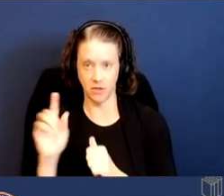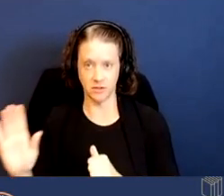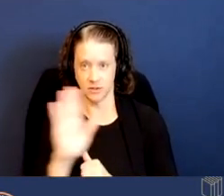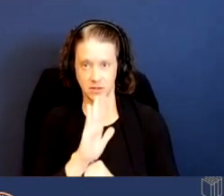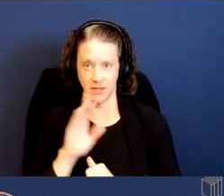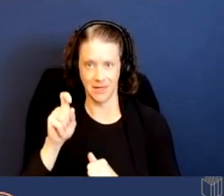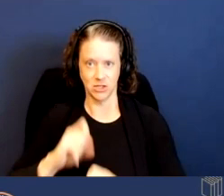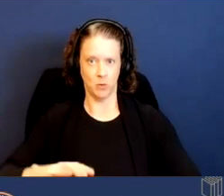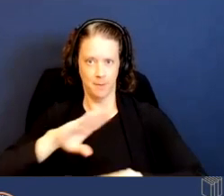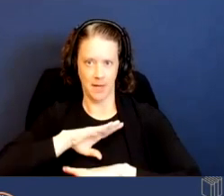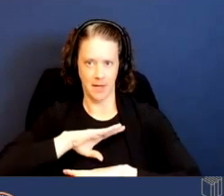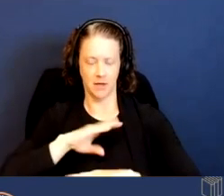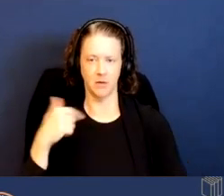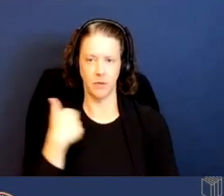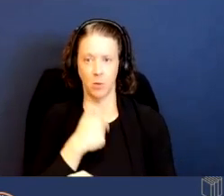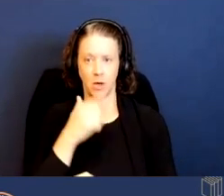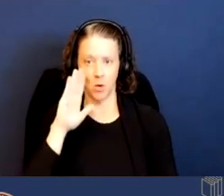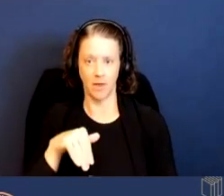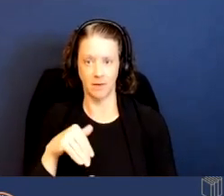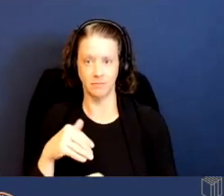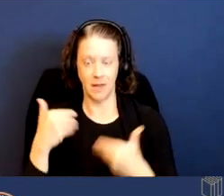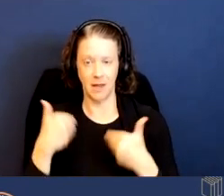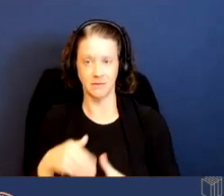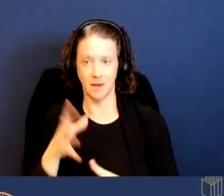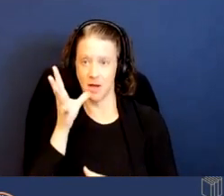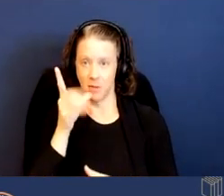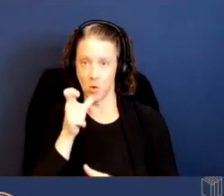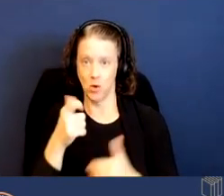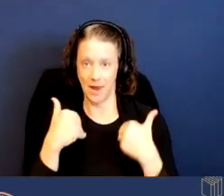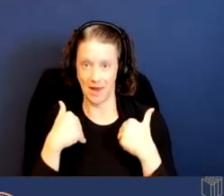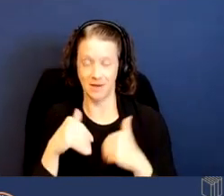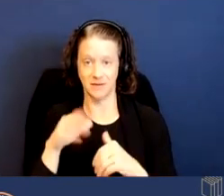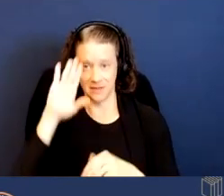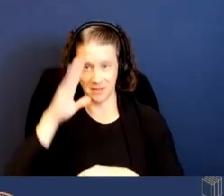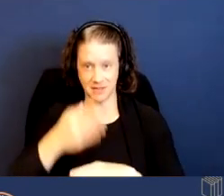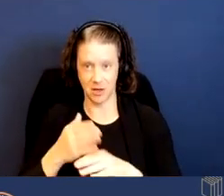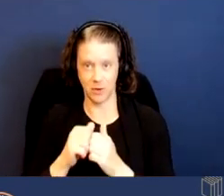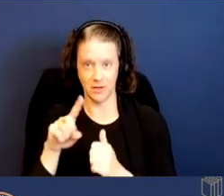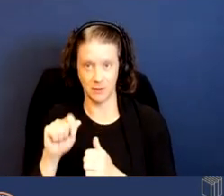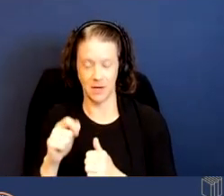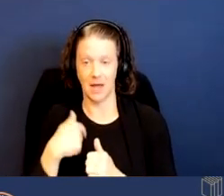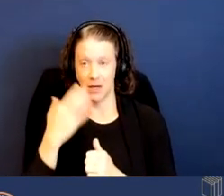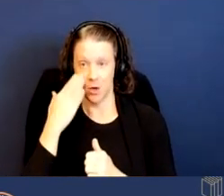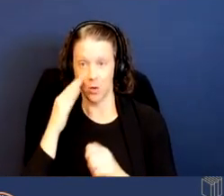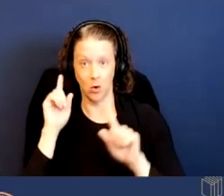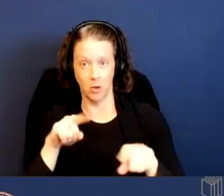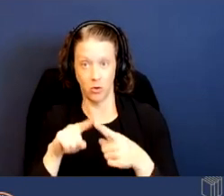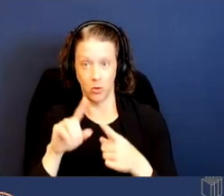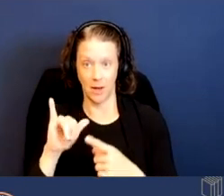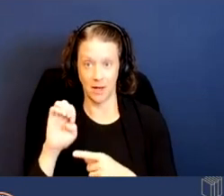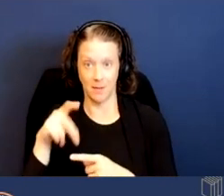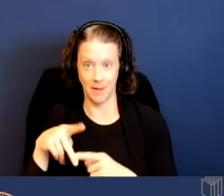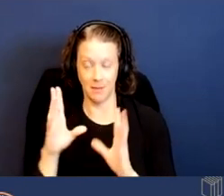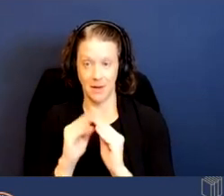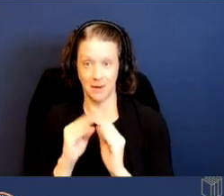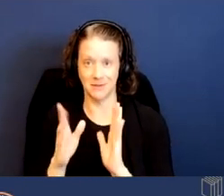So as we know, as a mom who has a son with a disability, I know going to IEPT meetings, sometimes somebody